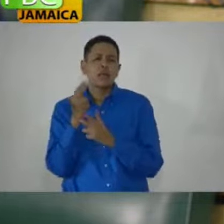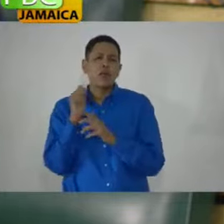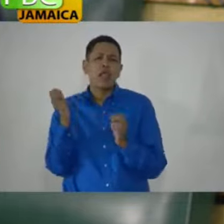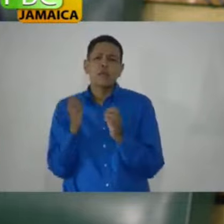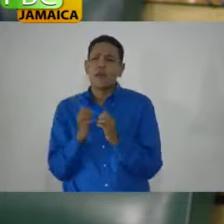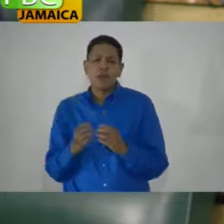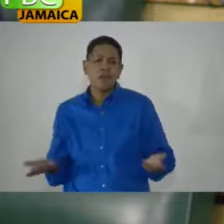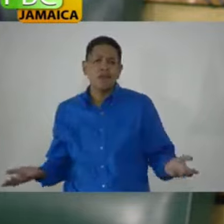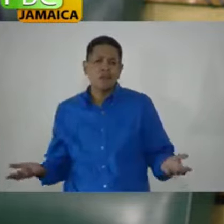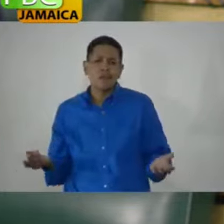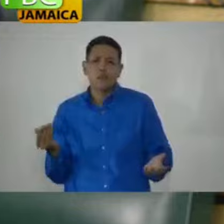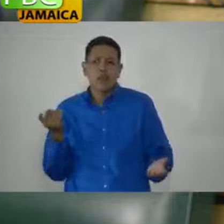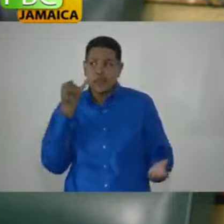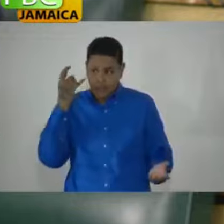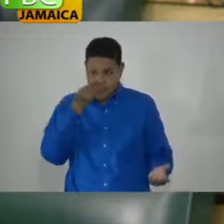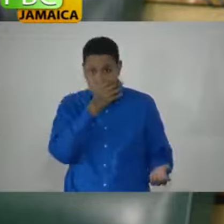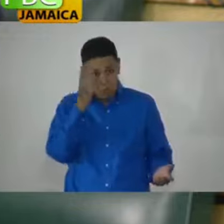money at all?